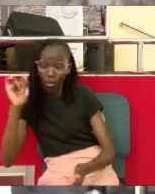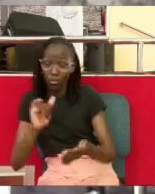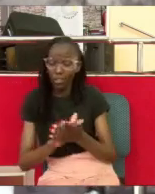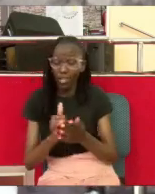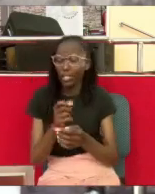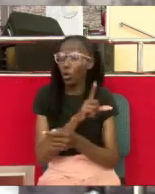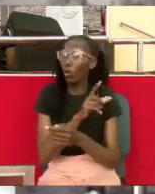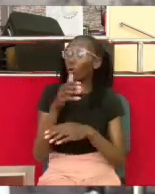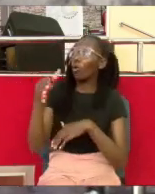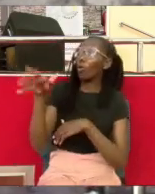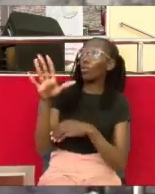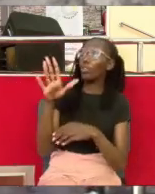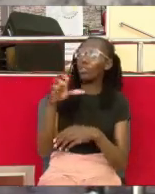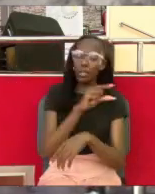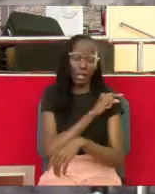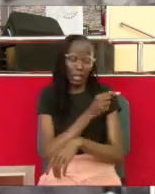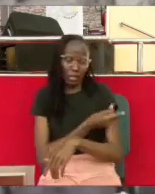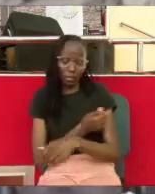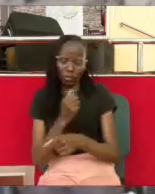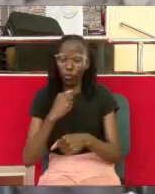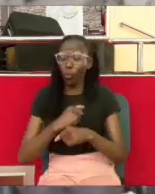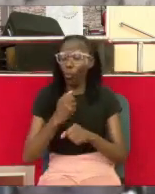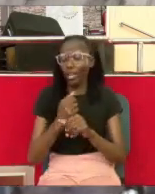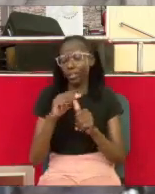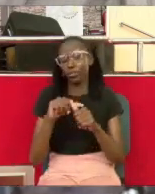God's grace works well.